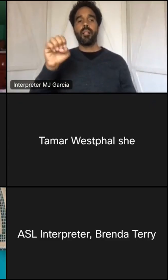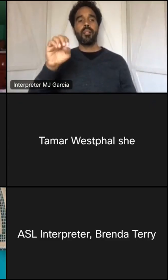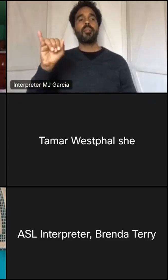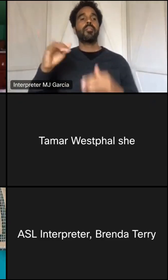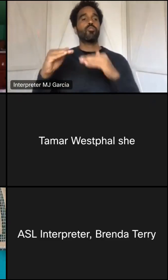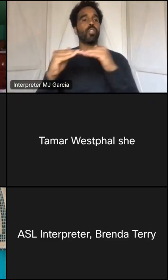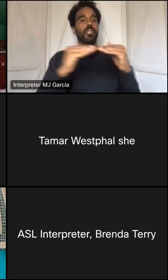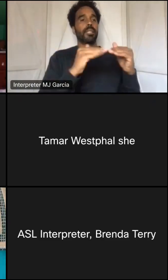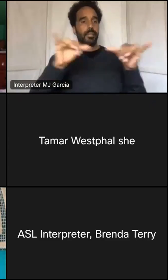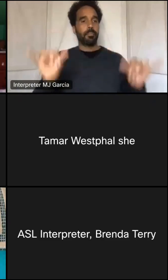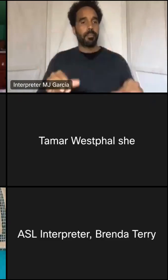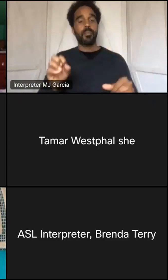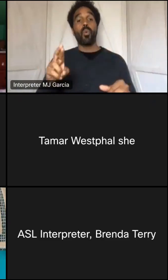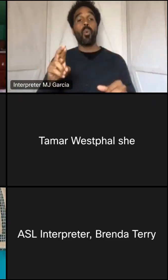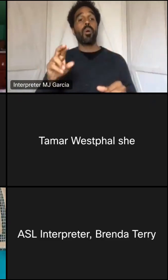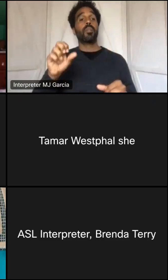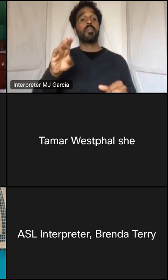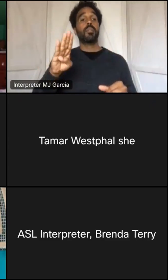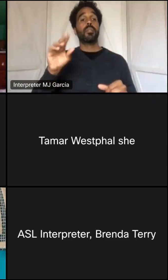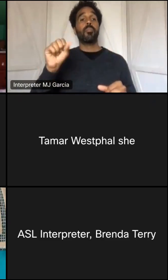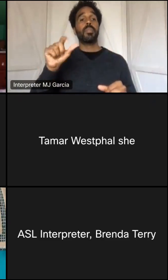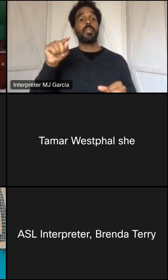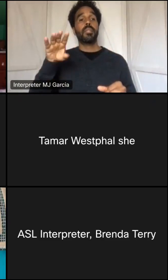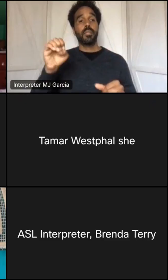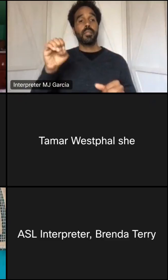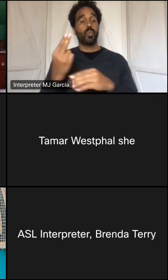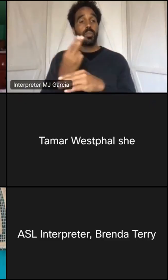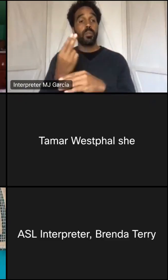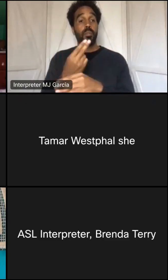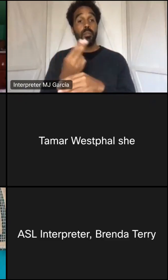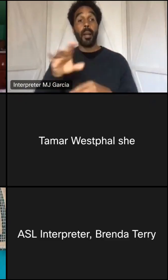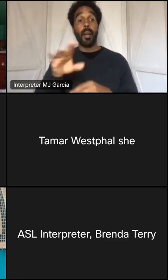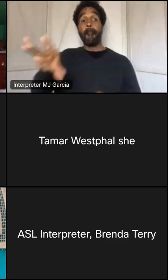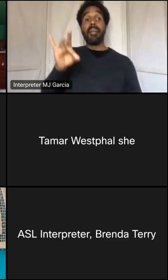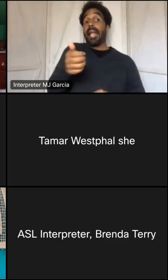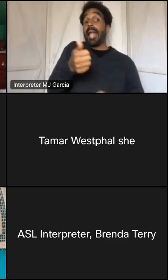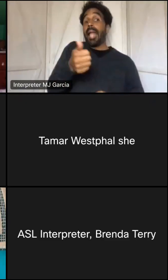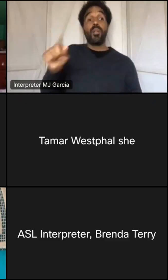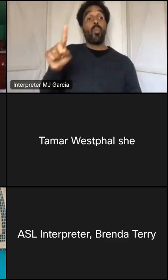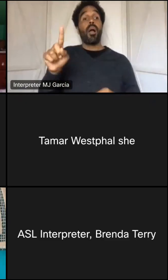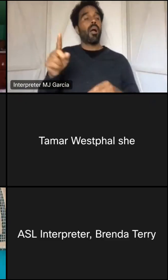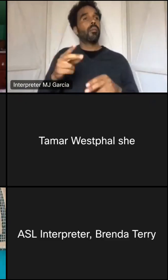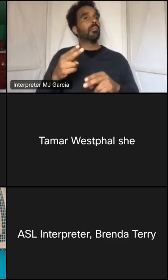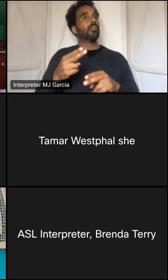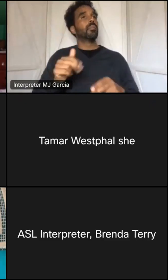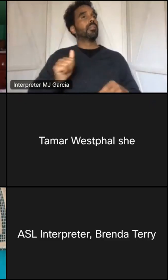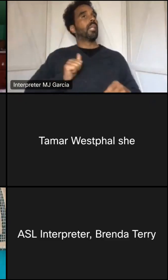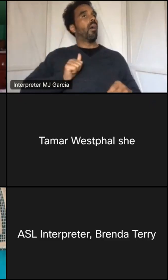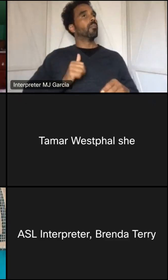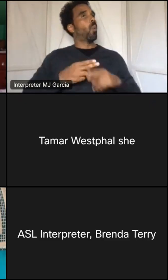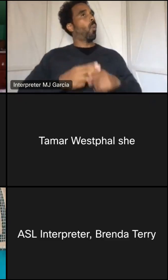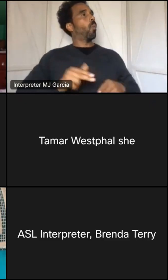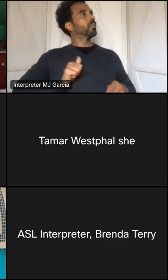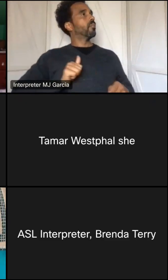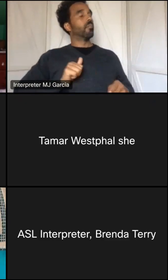substance use. And they choose any young person who identifies as a peer, right? And when I say they, like whoever the